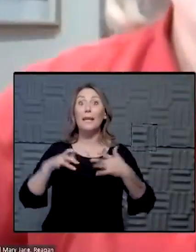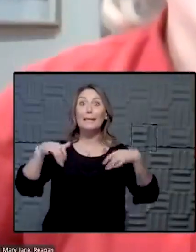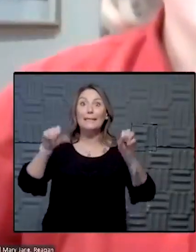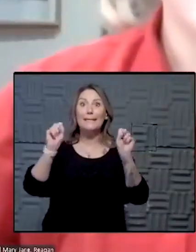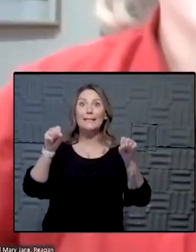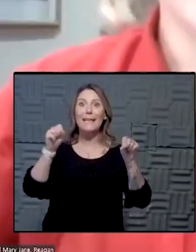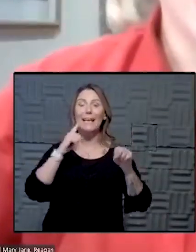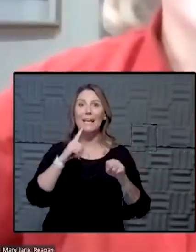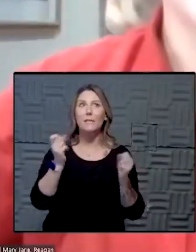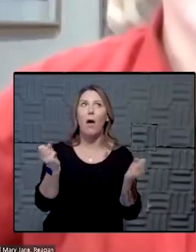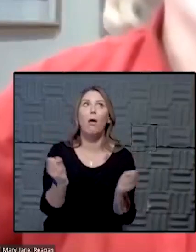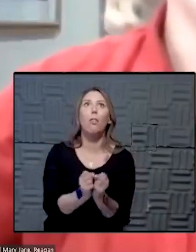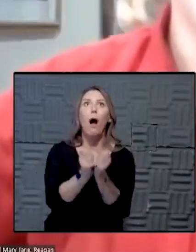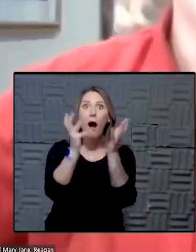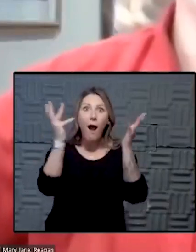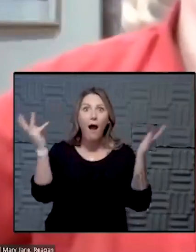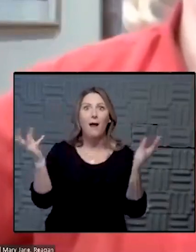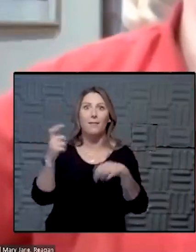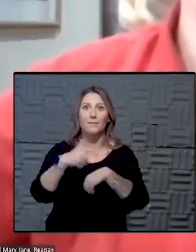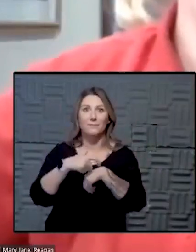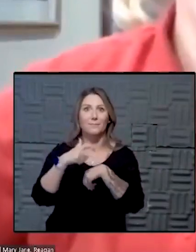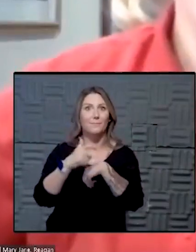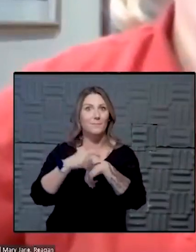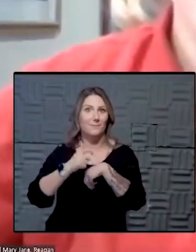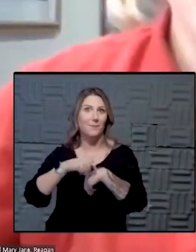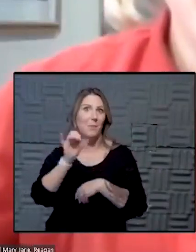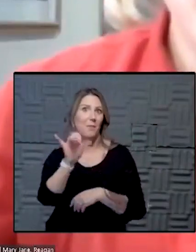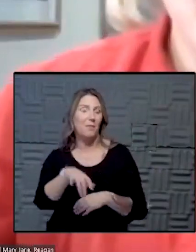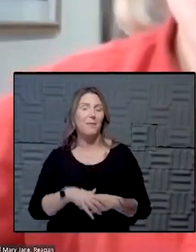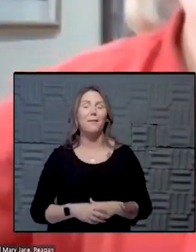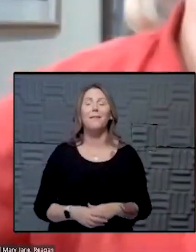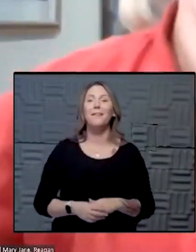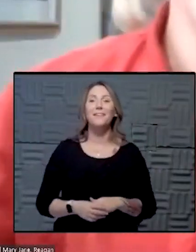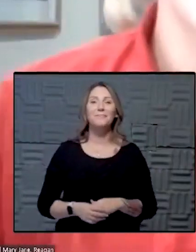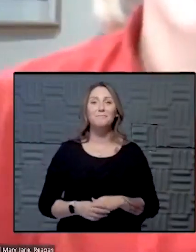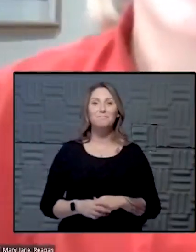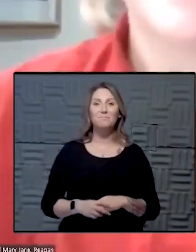Yes, we spent a lot of time on this. I think you have